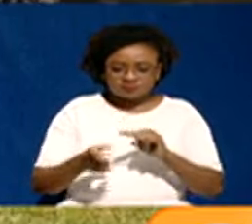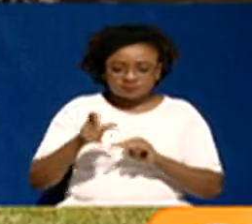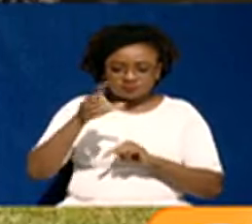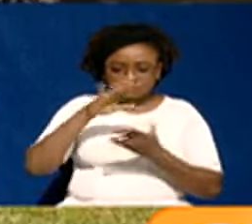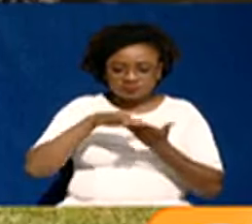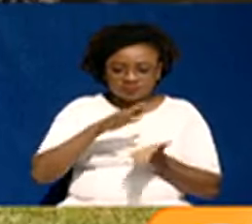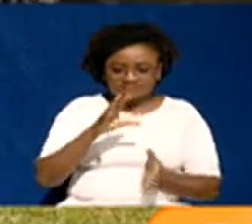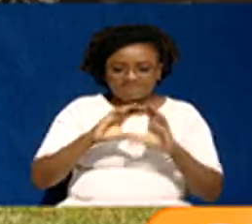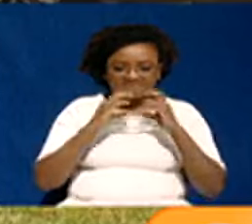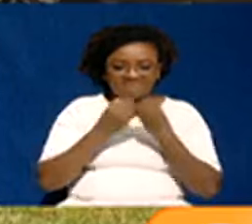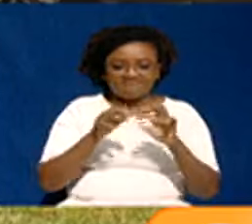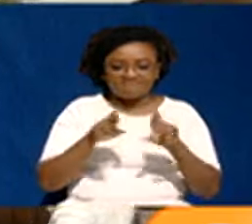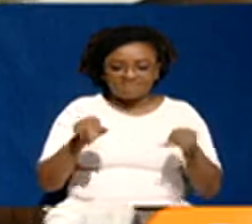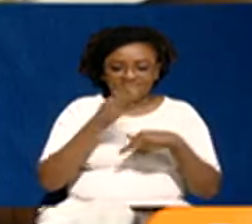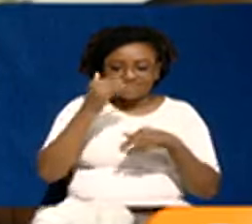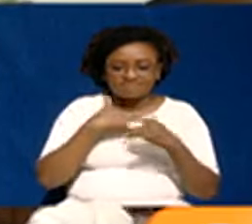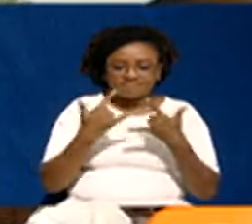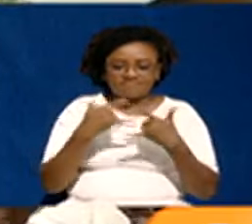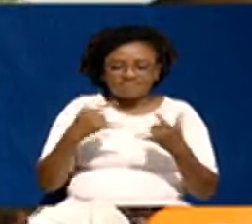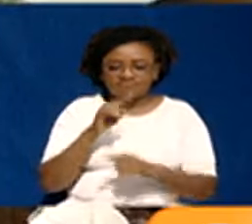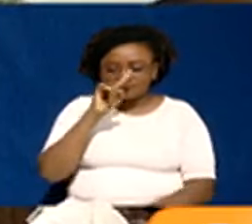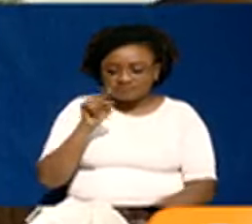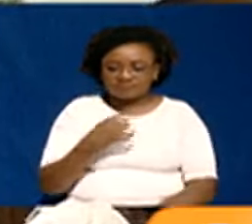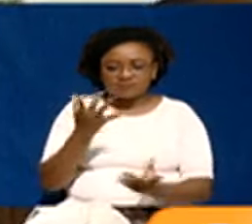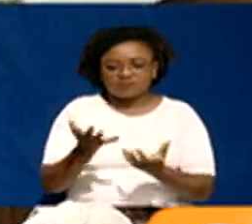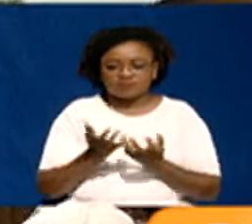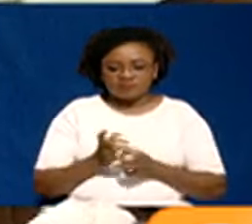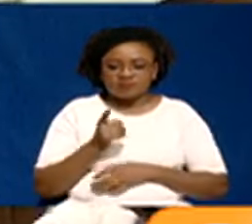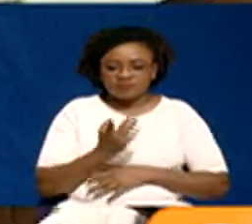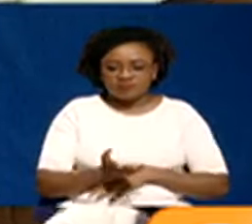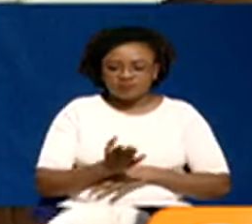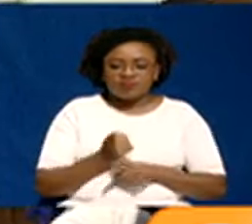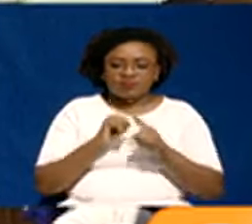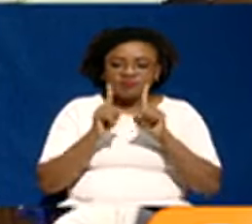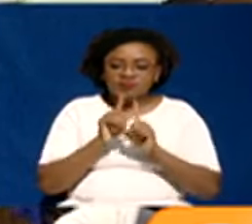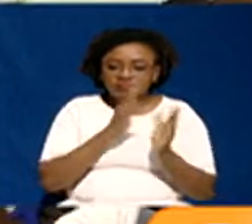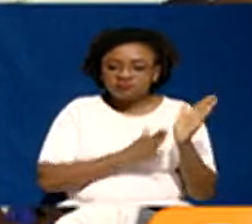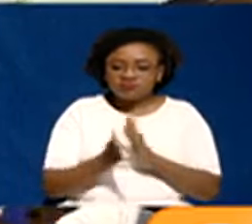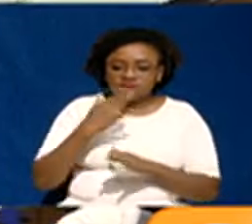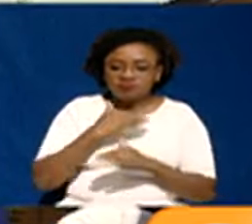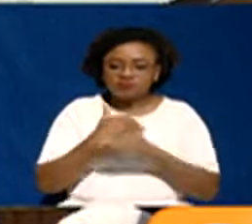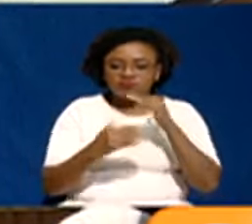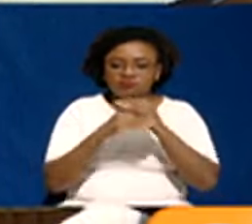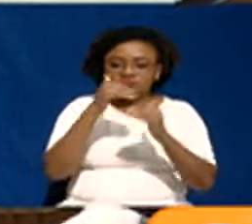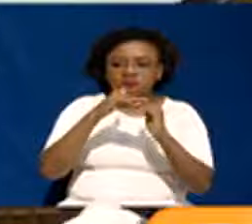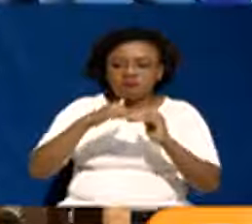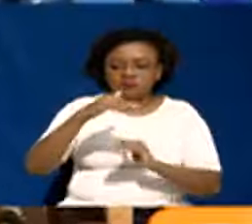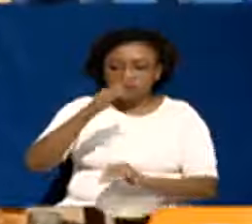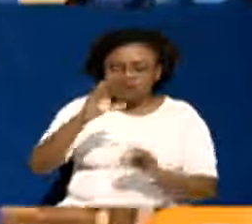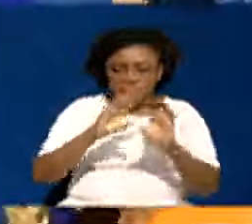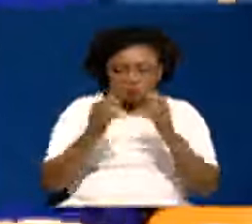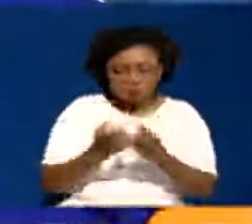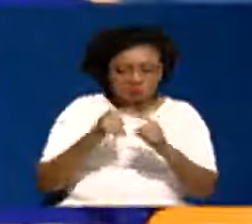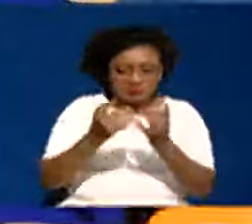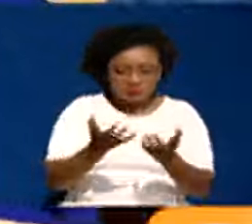that currently has a deficit of nearly 1,000 classrooms. But even as plans to build more infrastructure crystallizes, there is